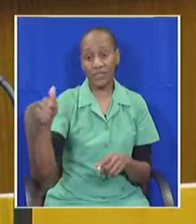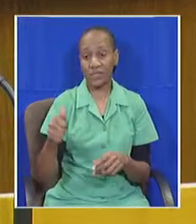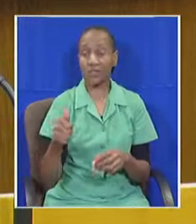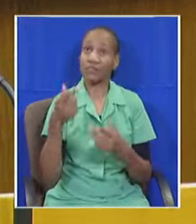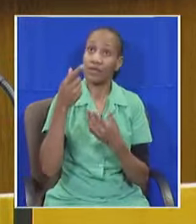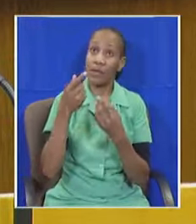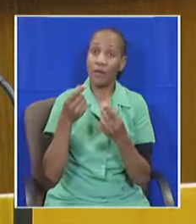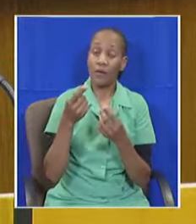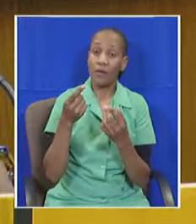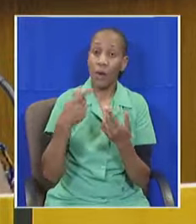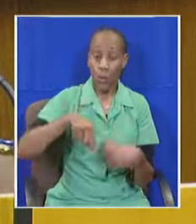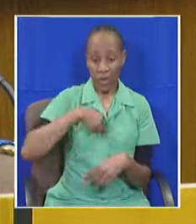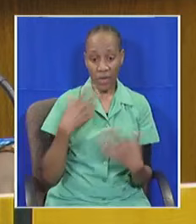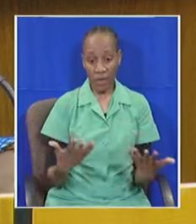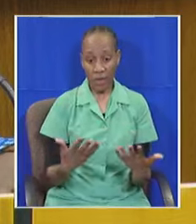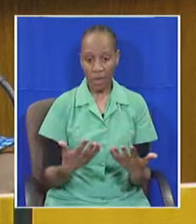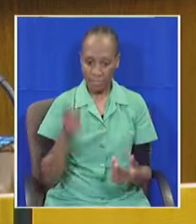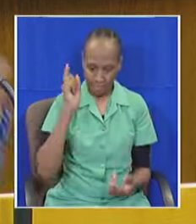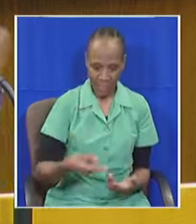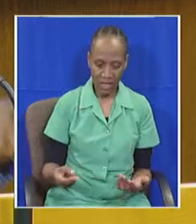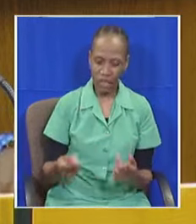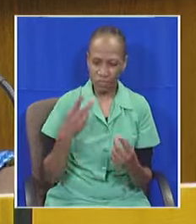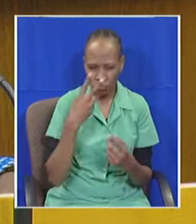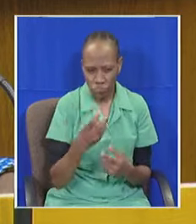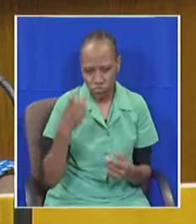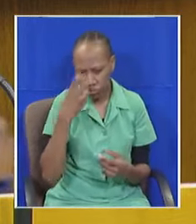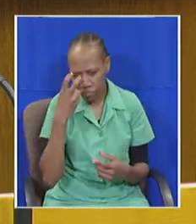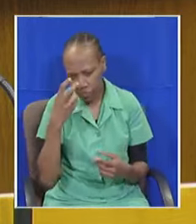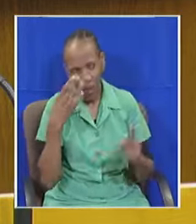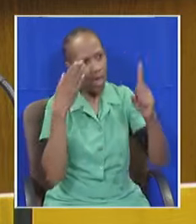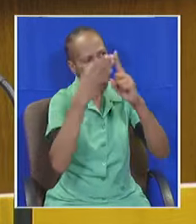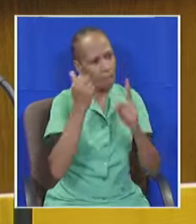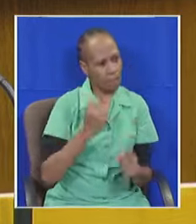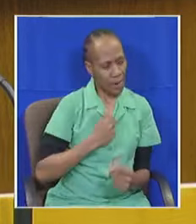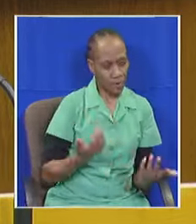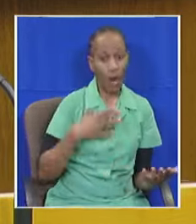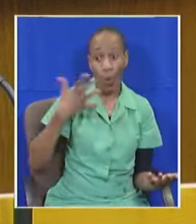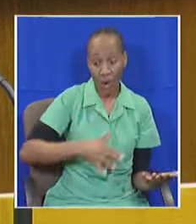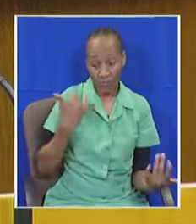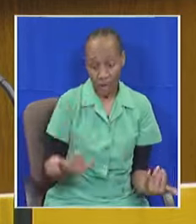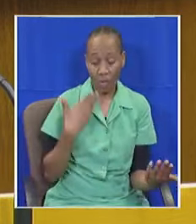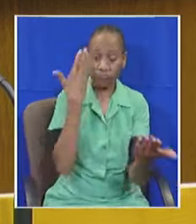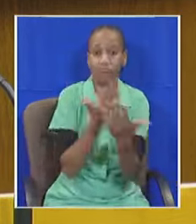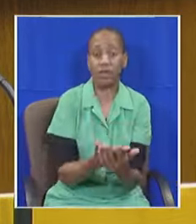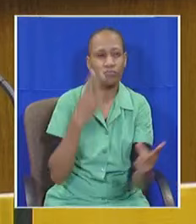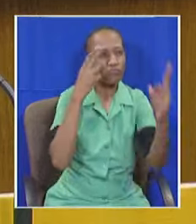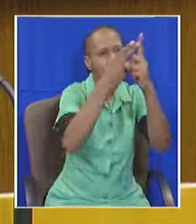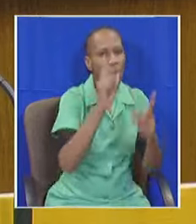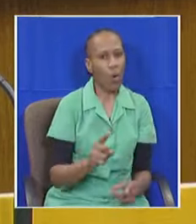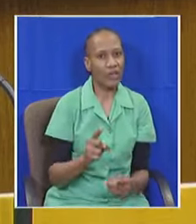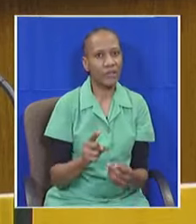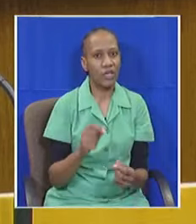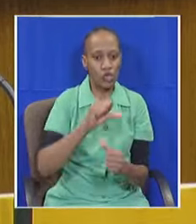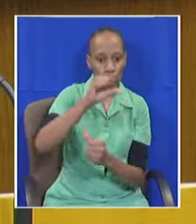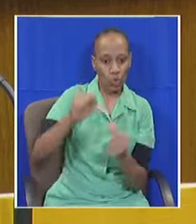the gallery, we must also find our mission. Allow me to suggest that our mission is to eradicate the